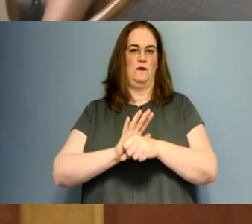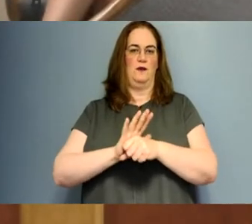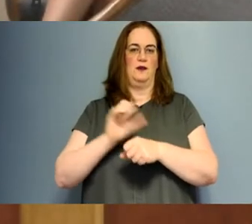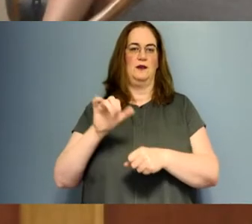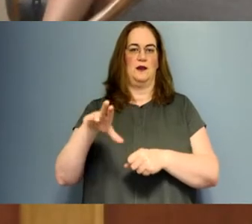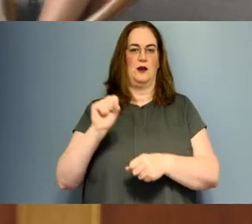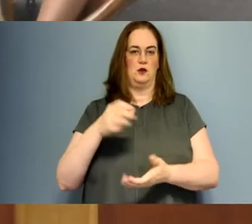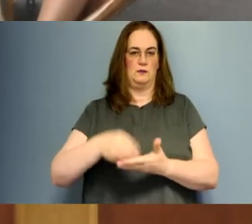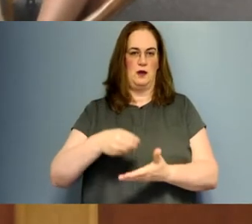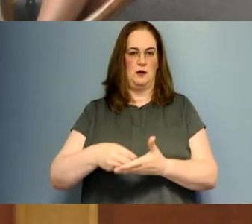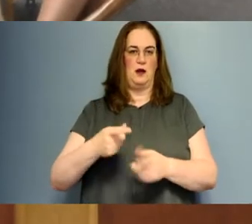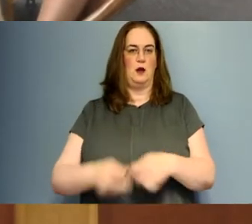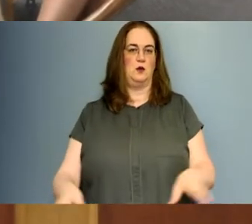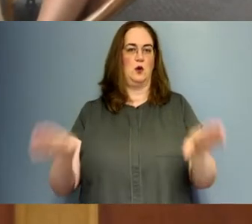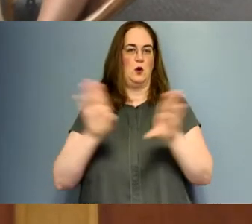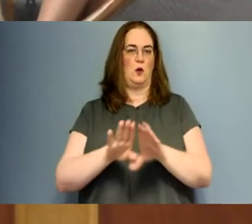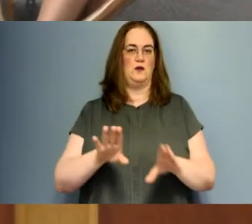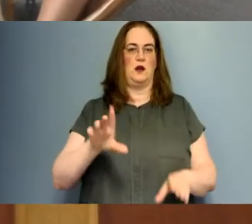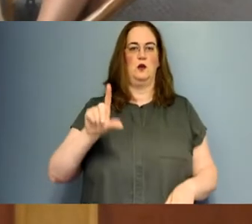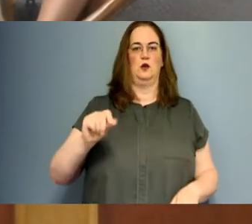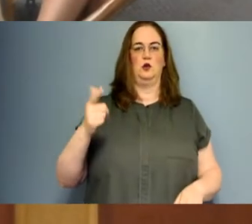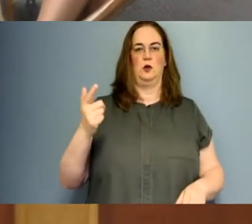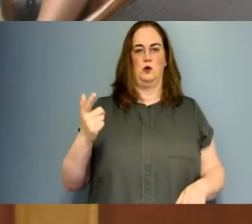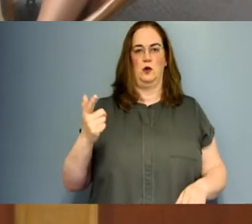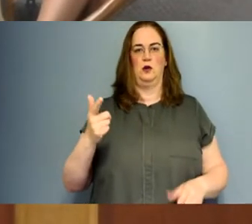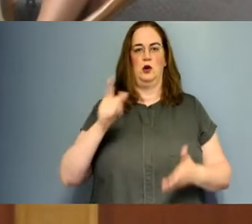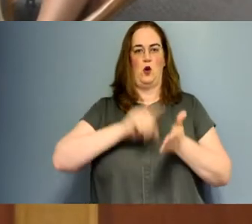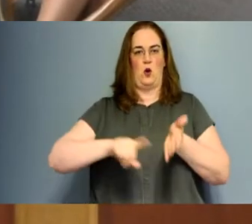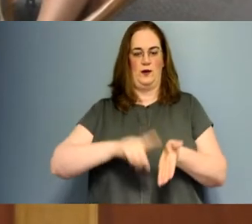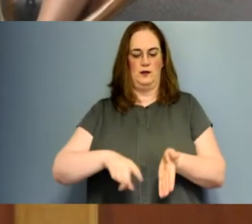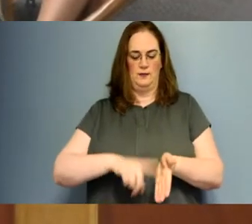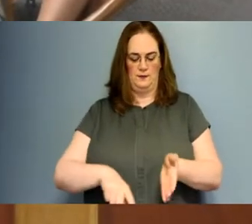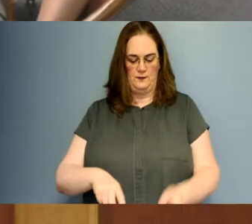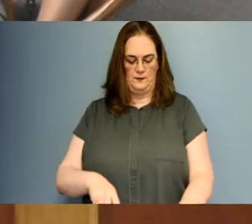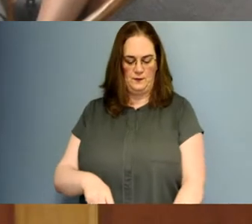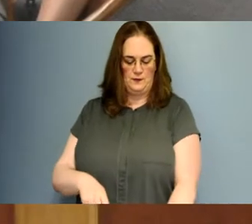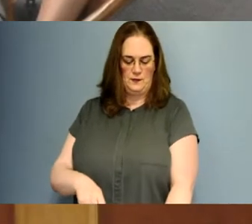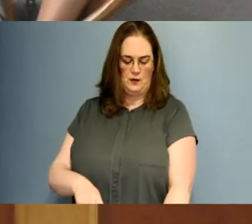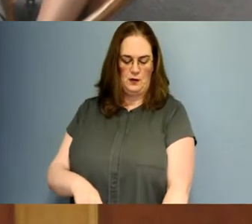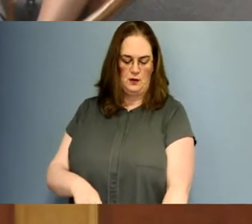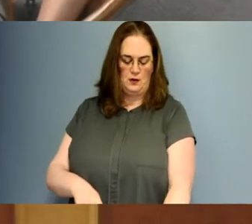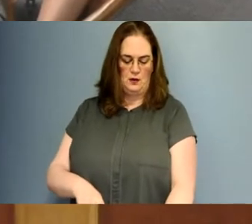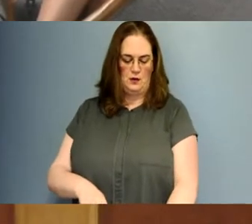money, and to close out the 21 audit.